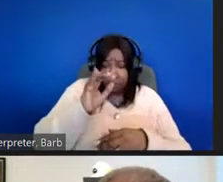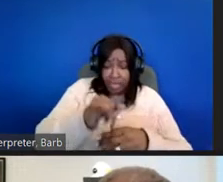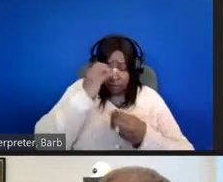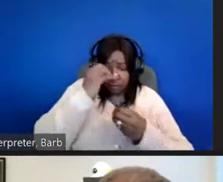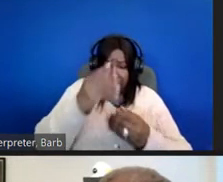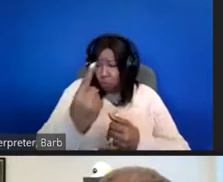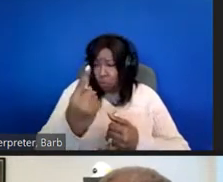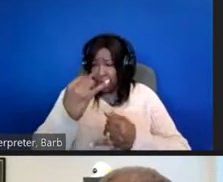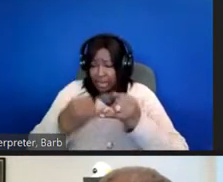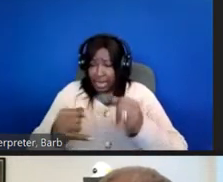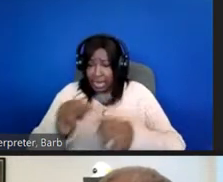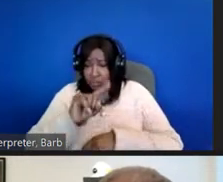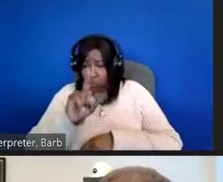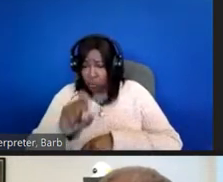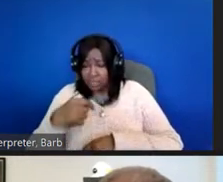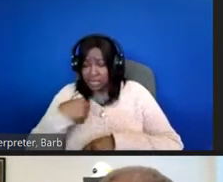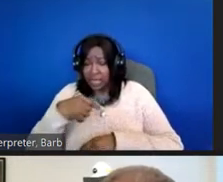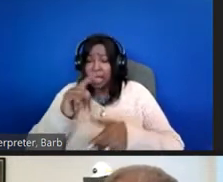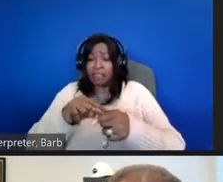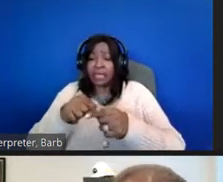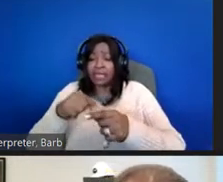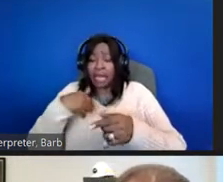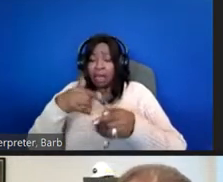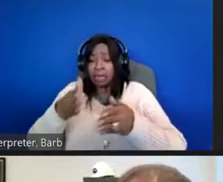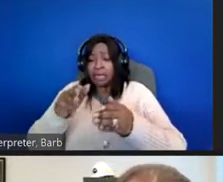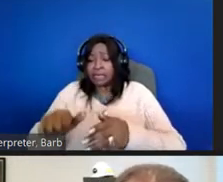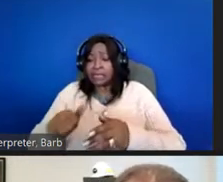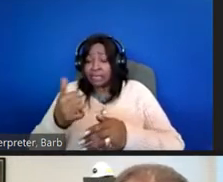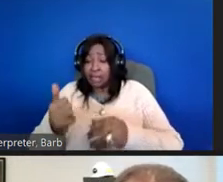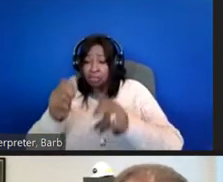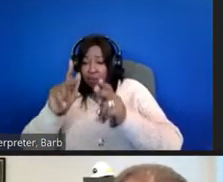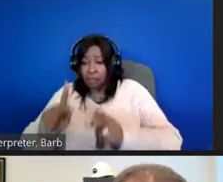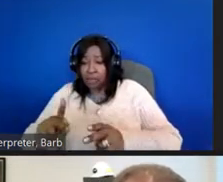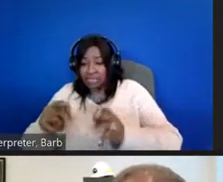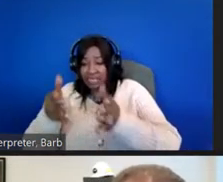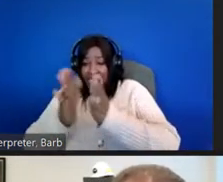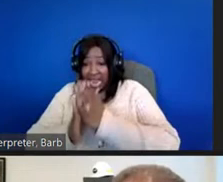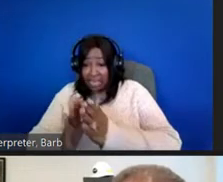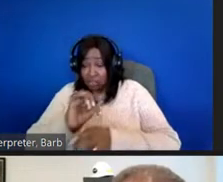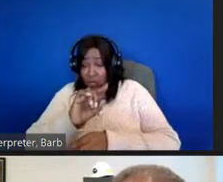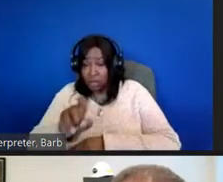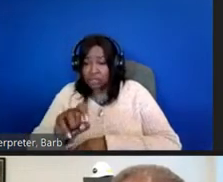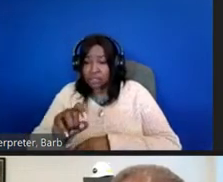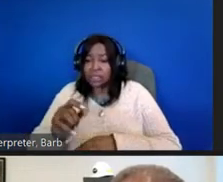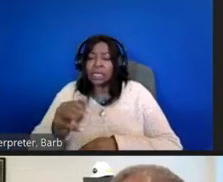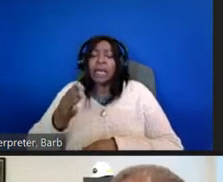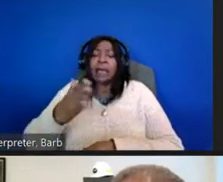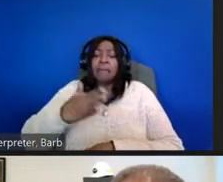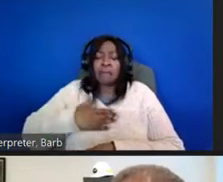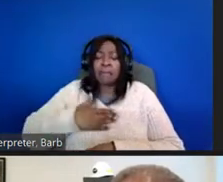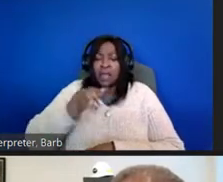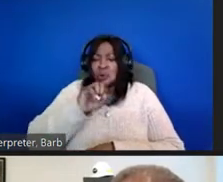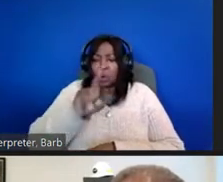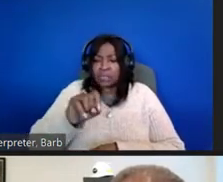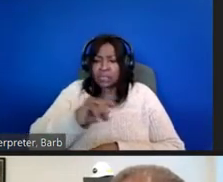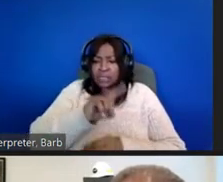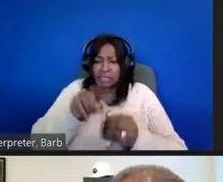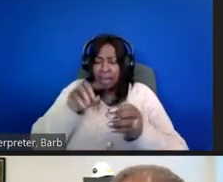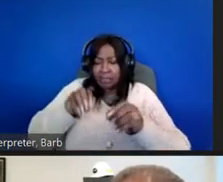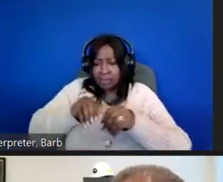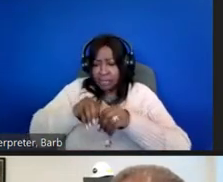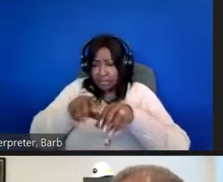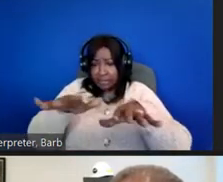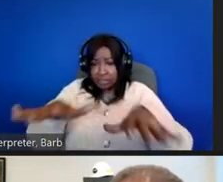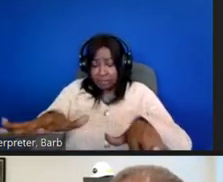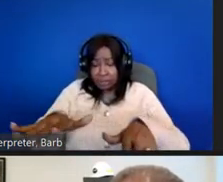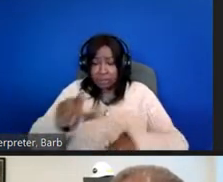I'm going to open it up to someone else to sneak in a question before we move on. My question is more about the distribution of